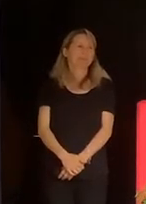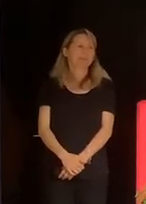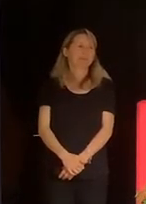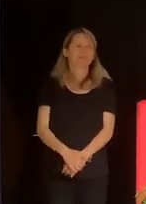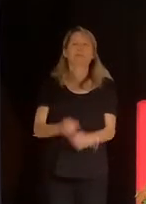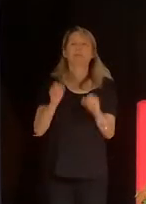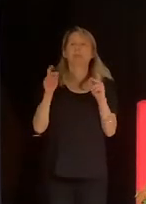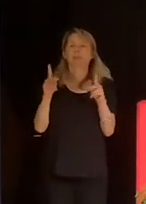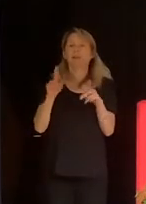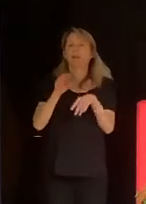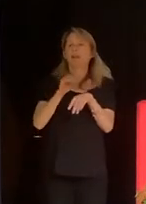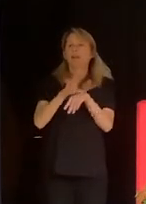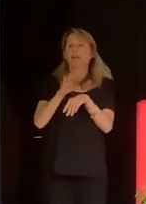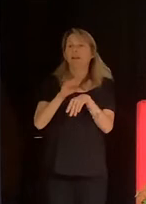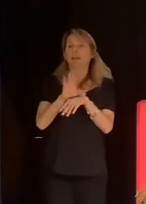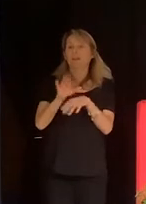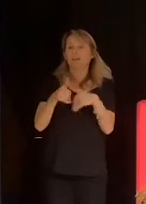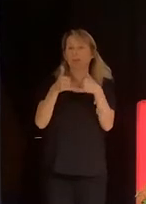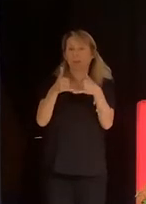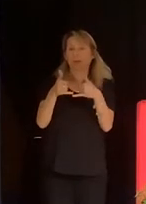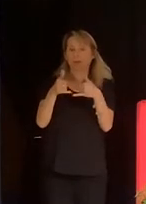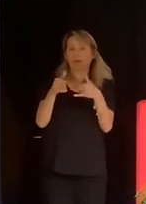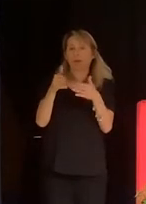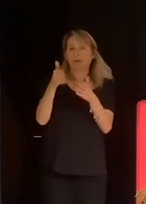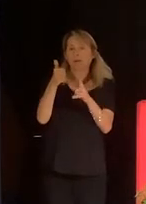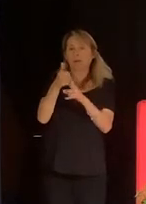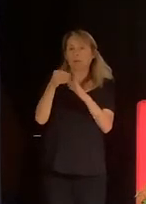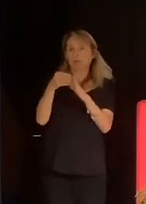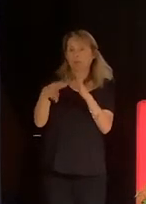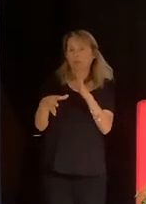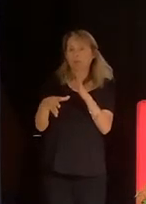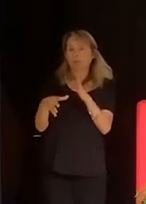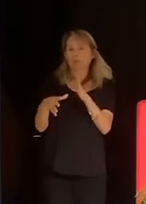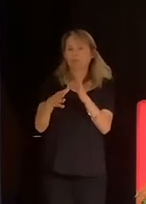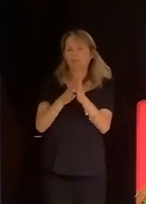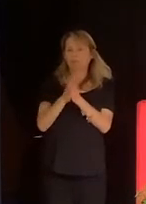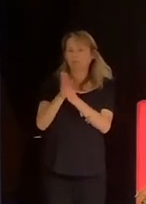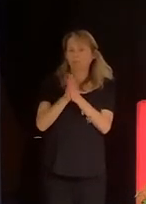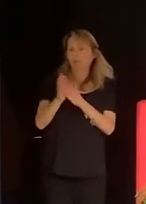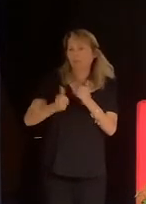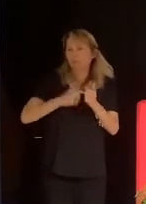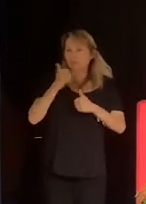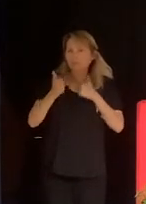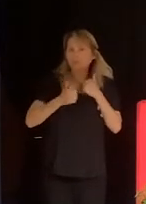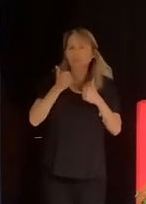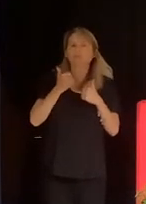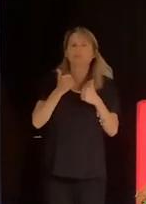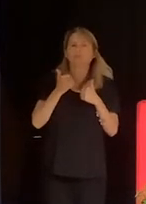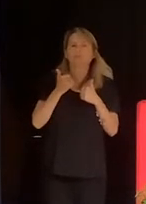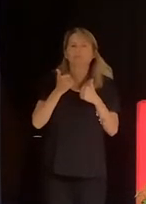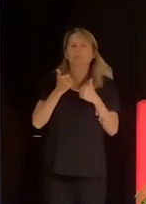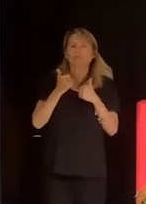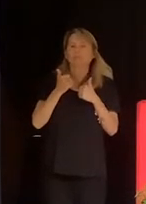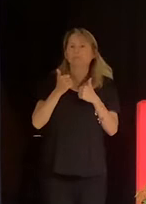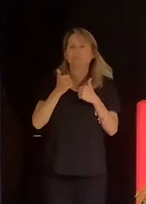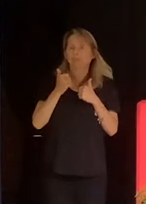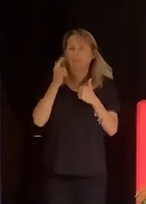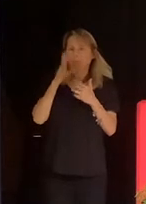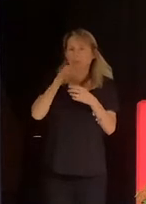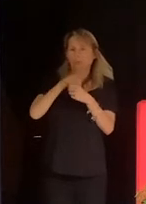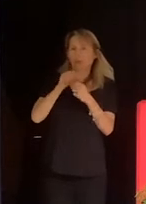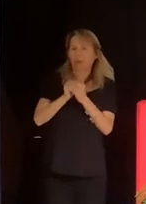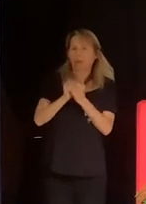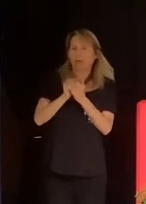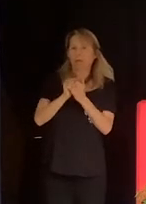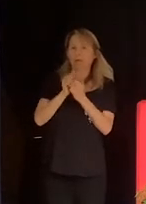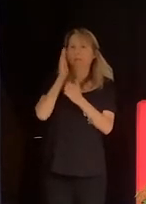All right, the Guidance Award is given to a student who has taken initiative in the transition planning for future pathways. For example,